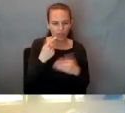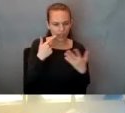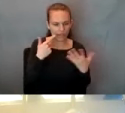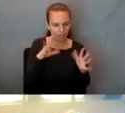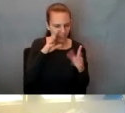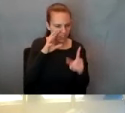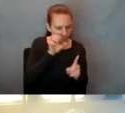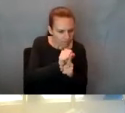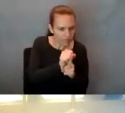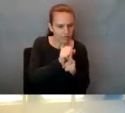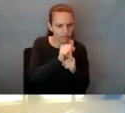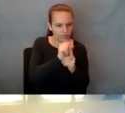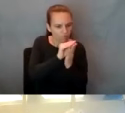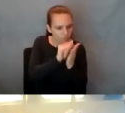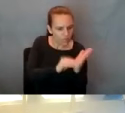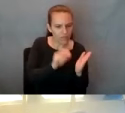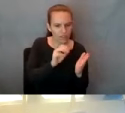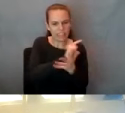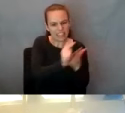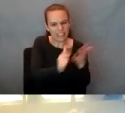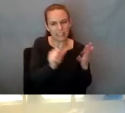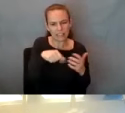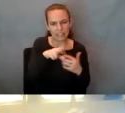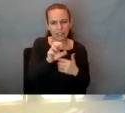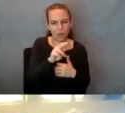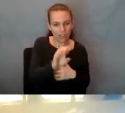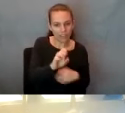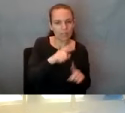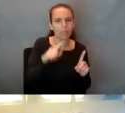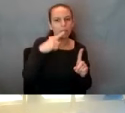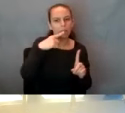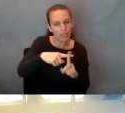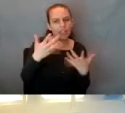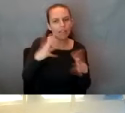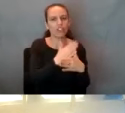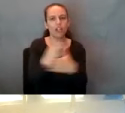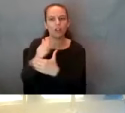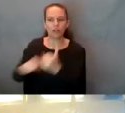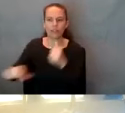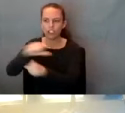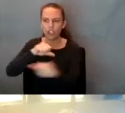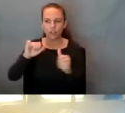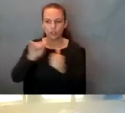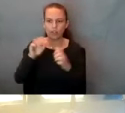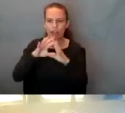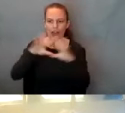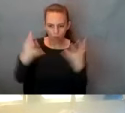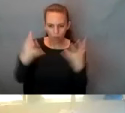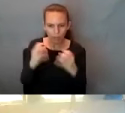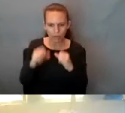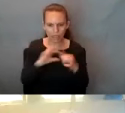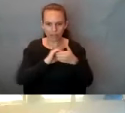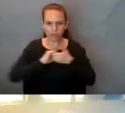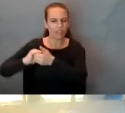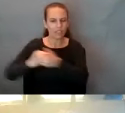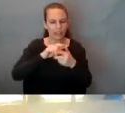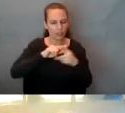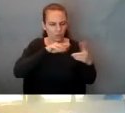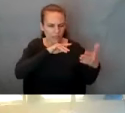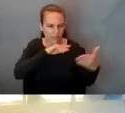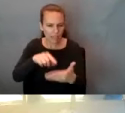database sequences so that scientists all over the world can study the evolution of this virus and also study what impact it's having both